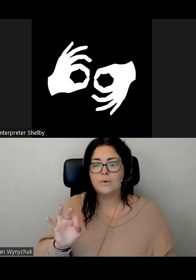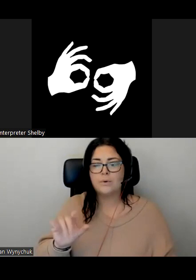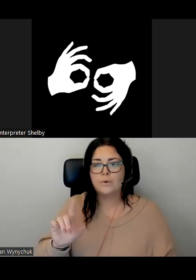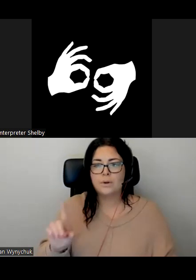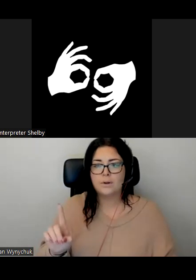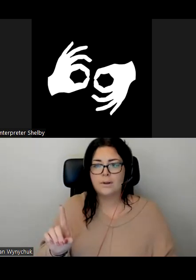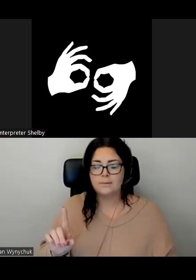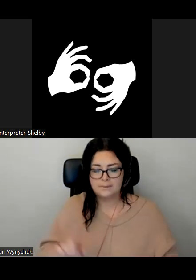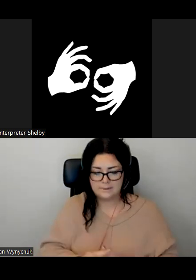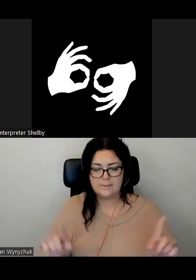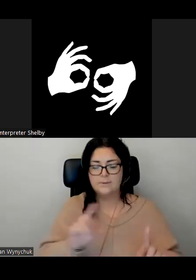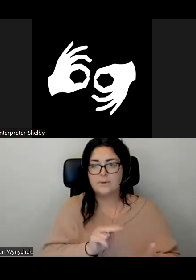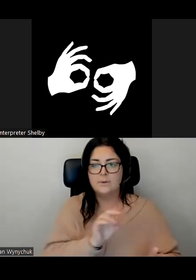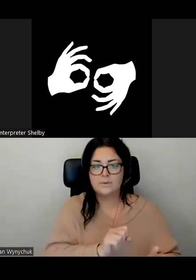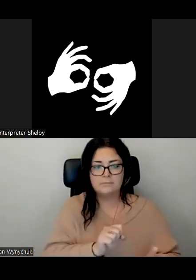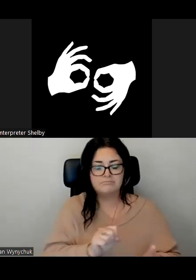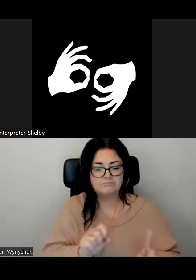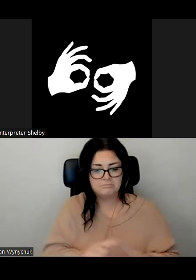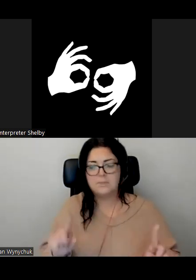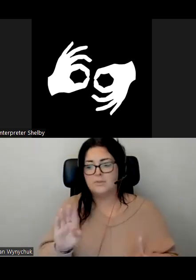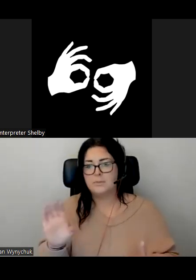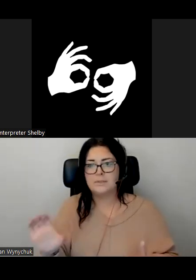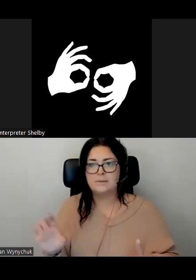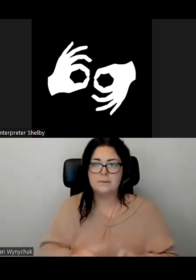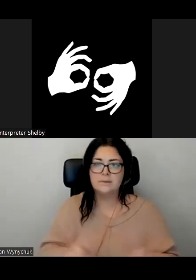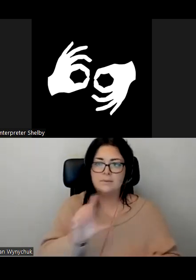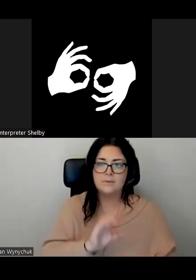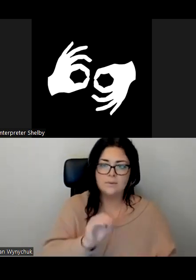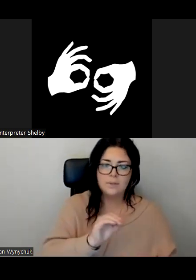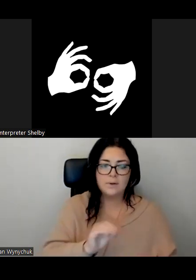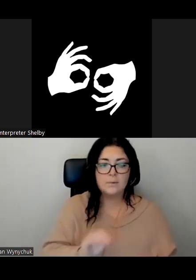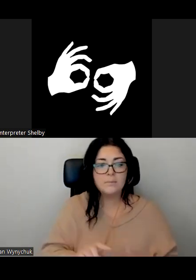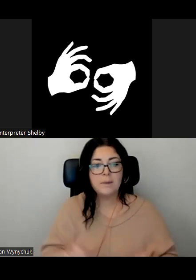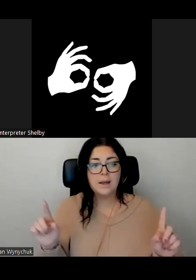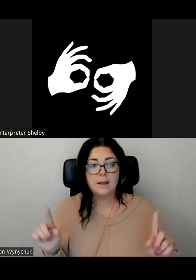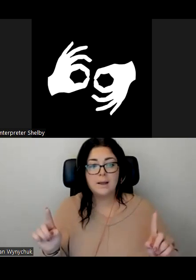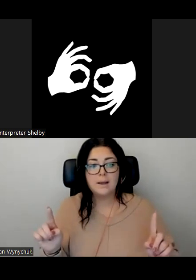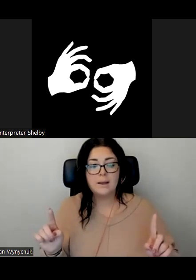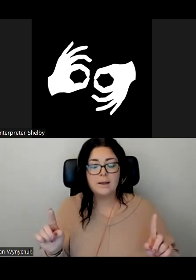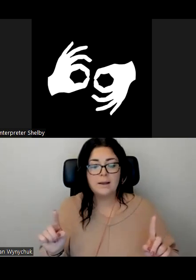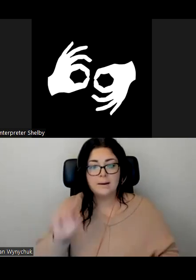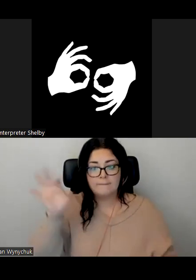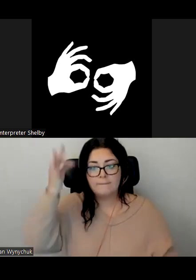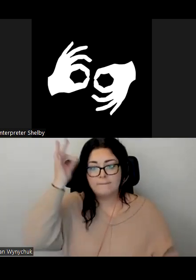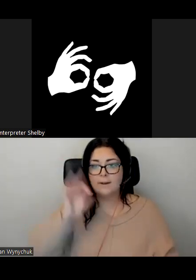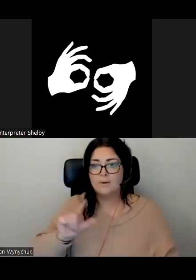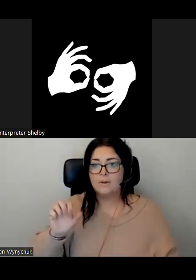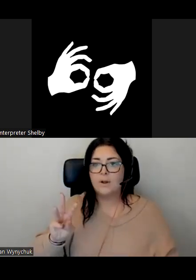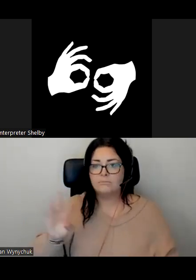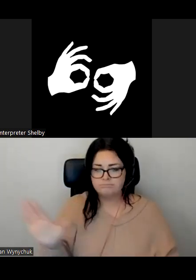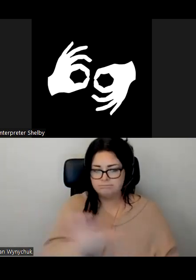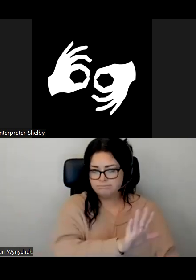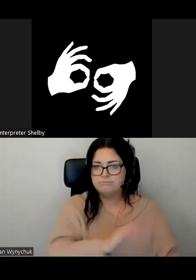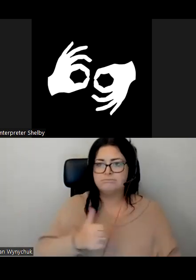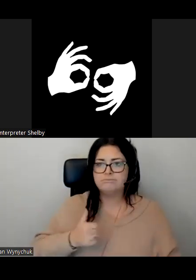Scotia is different. BC is different. Ontario is different. However, federal law applies across the country.